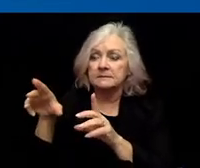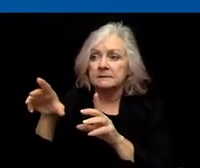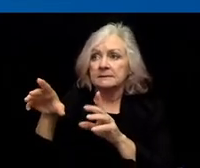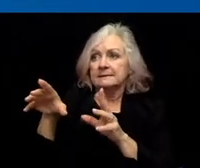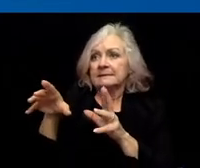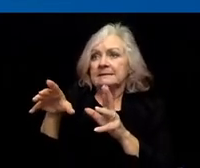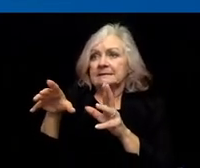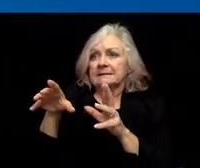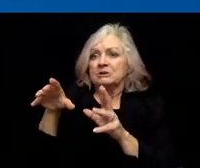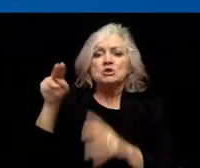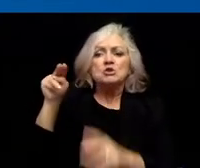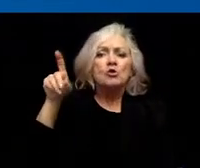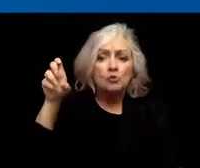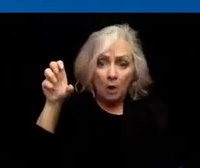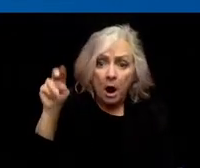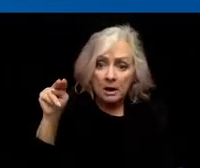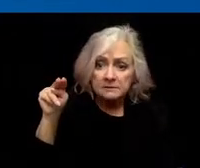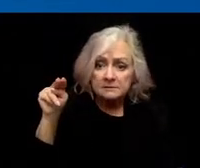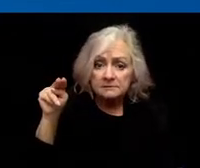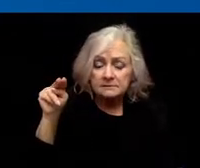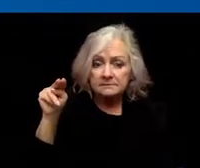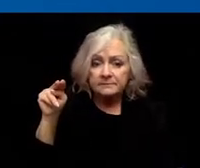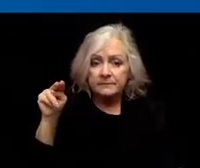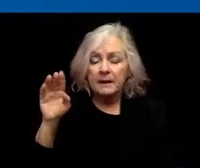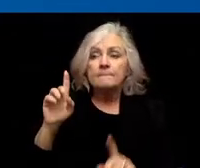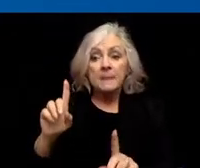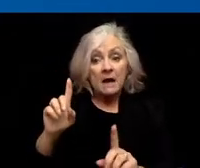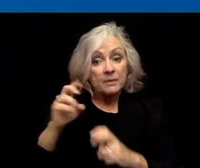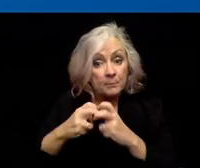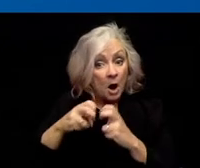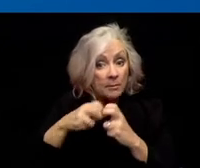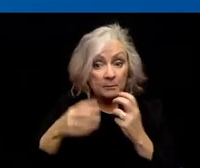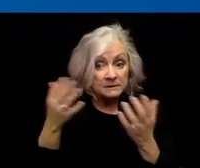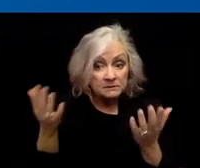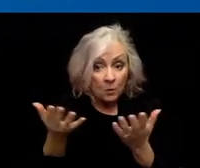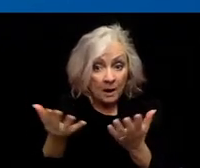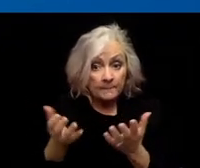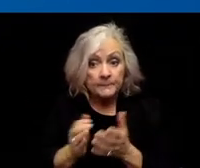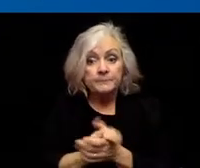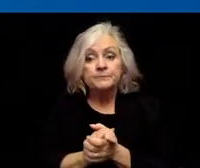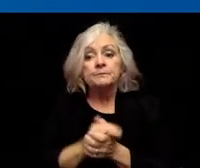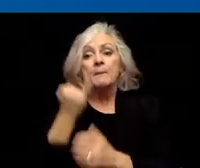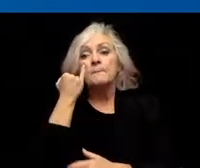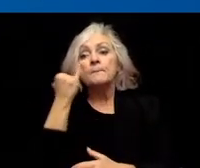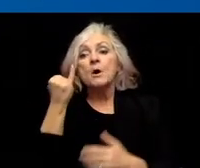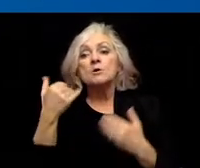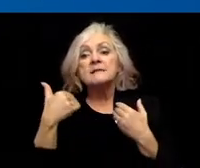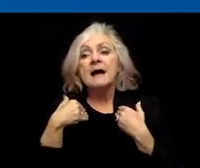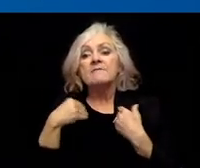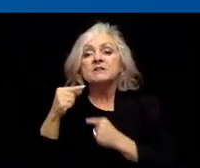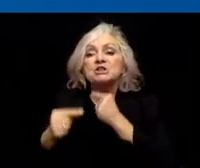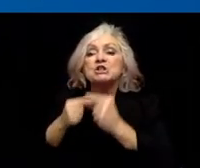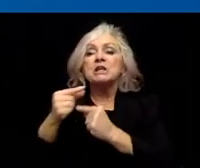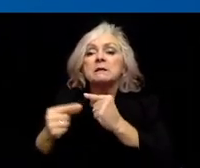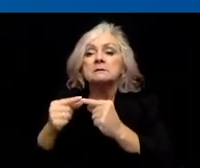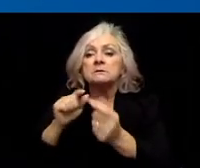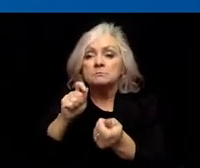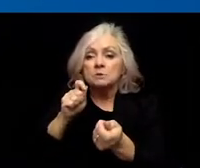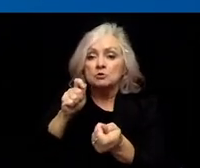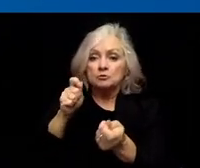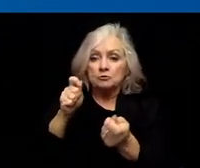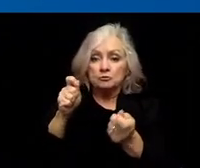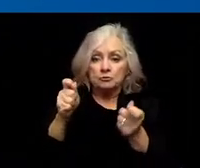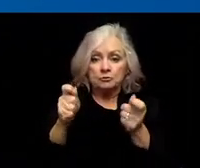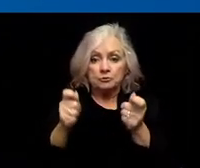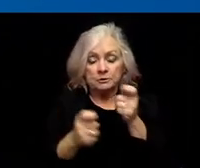sense with Rachel. The issue, though, is when you have a gene mutation, it seldom just